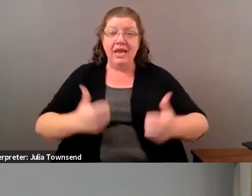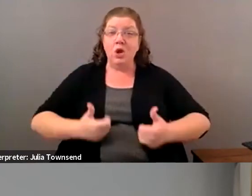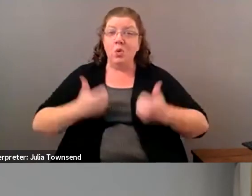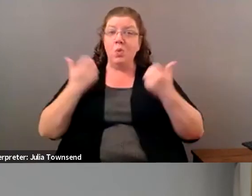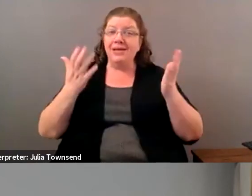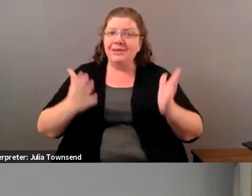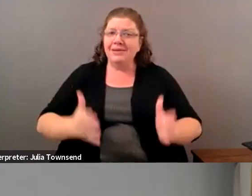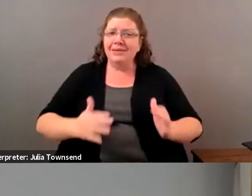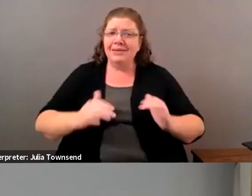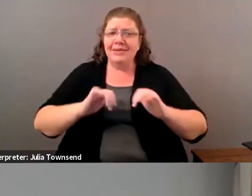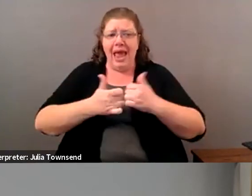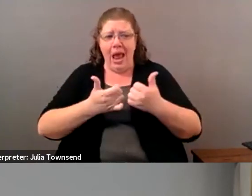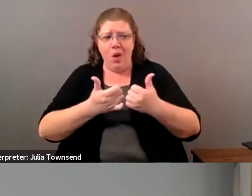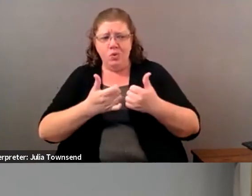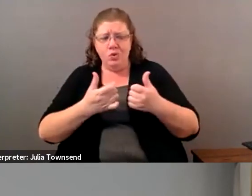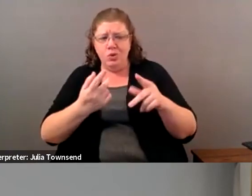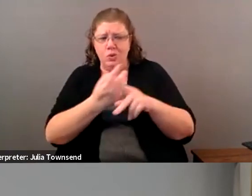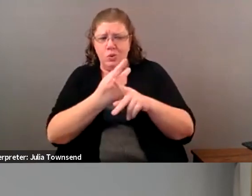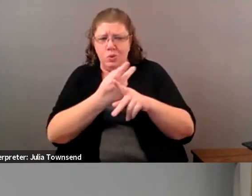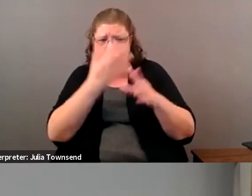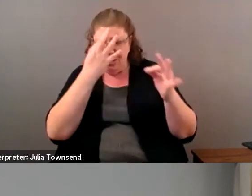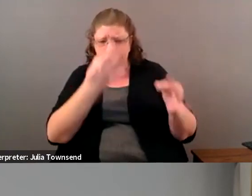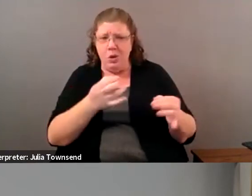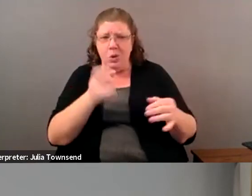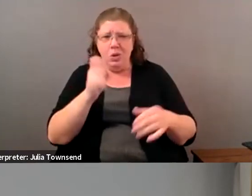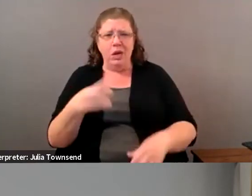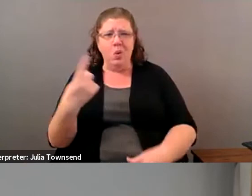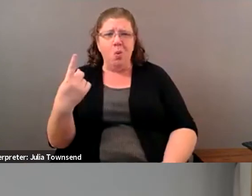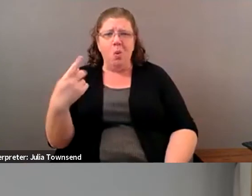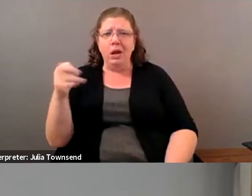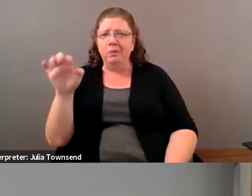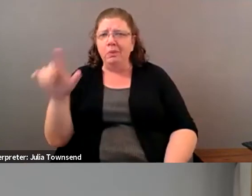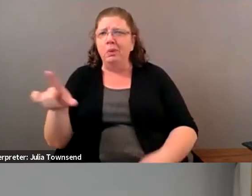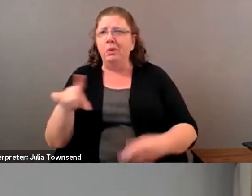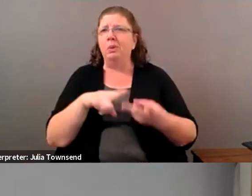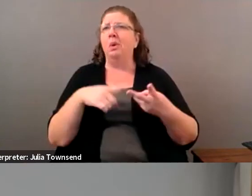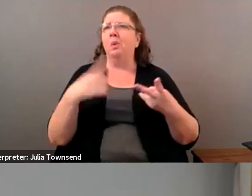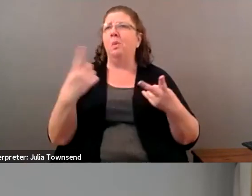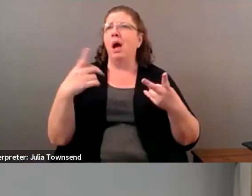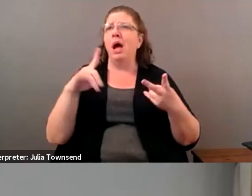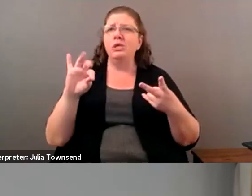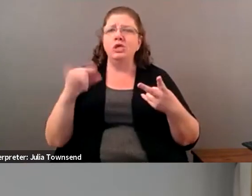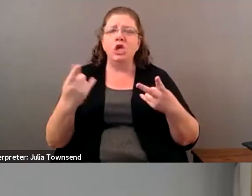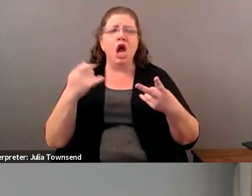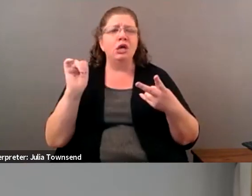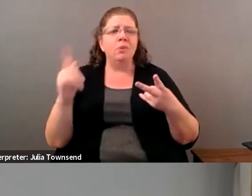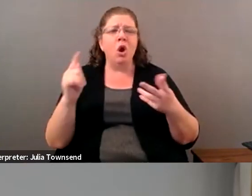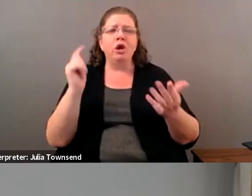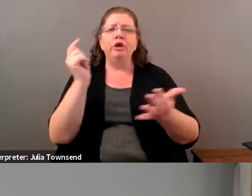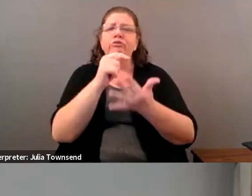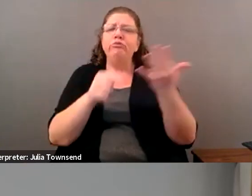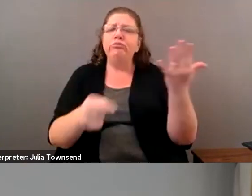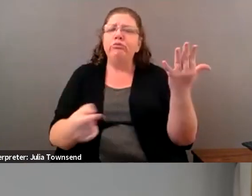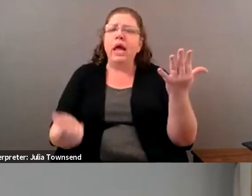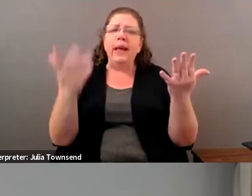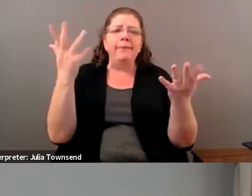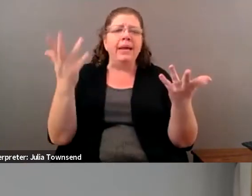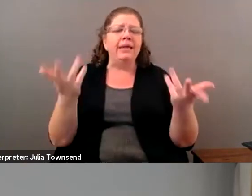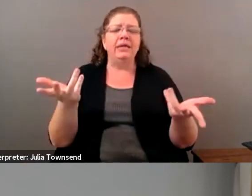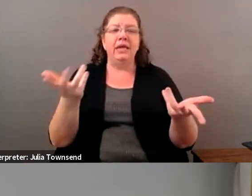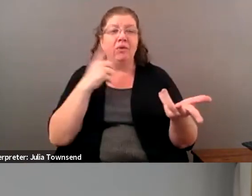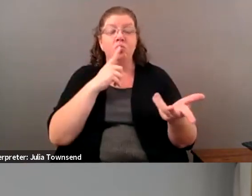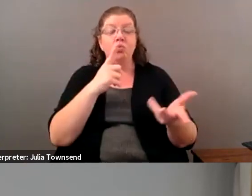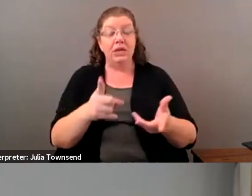residences, how do you determine that you only need one pool or a dog park or any of the things? If we're really making this